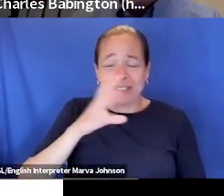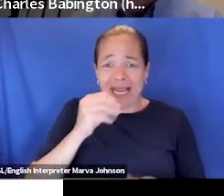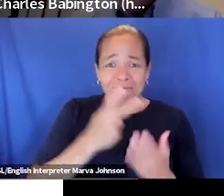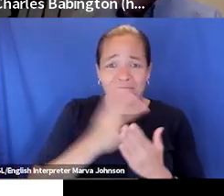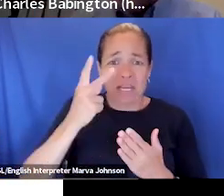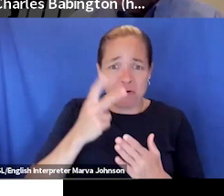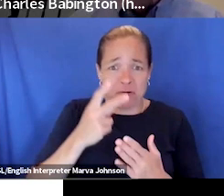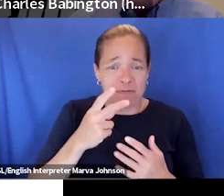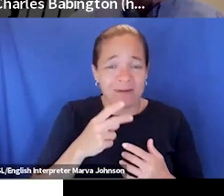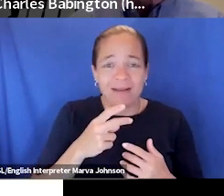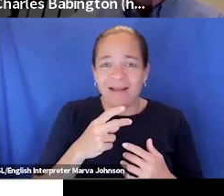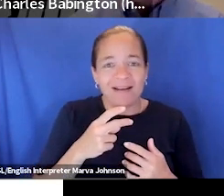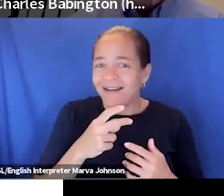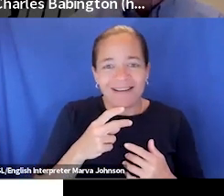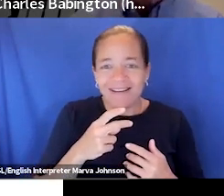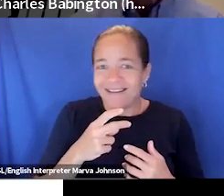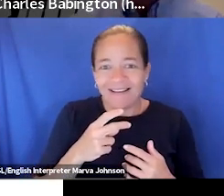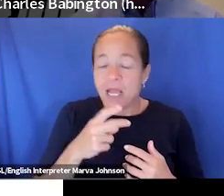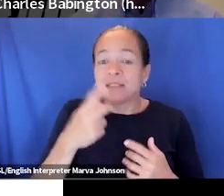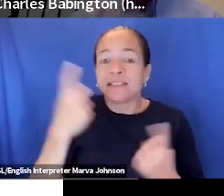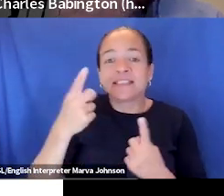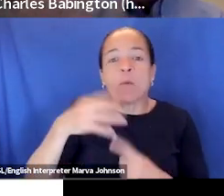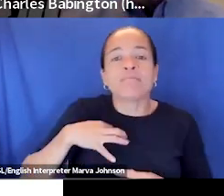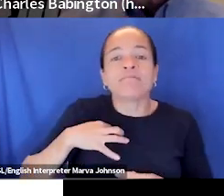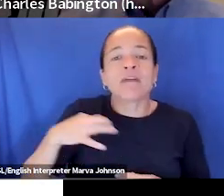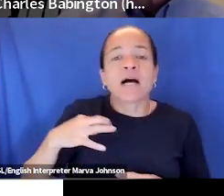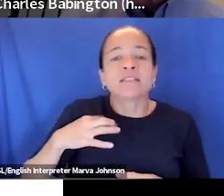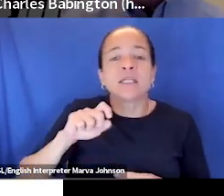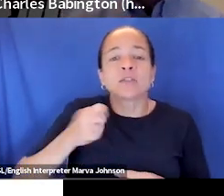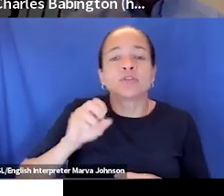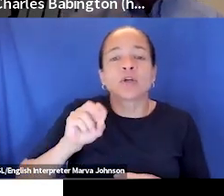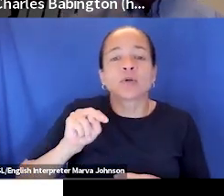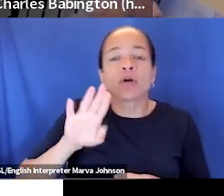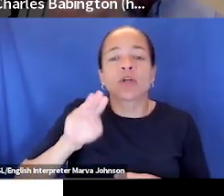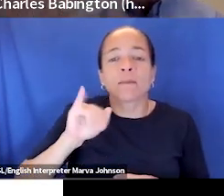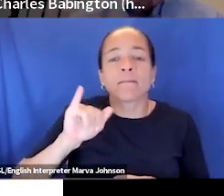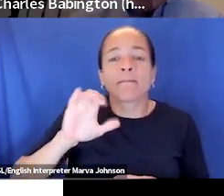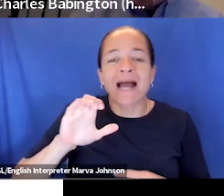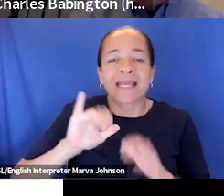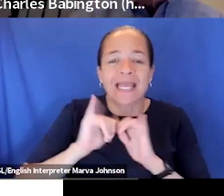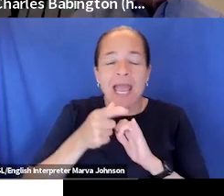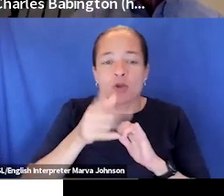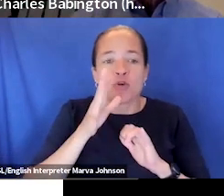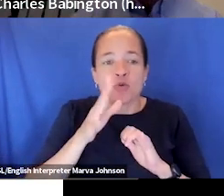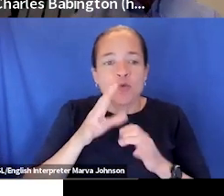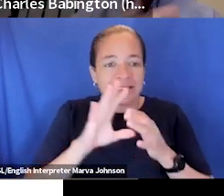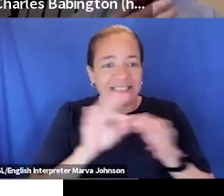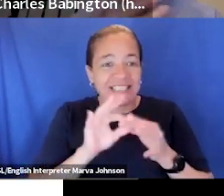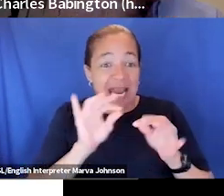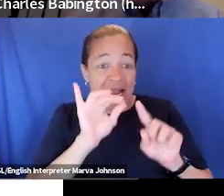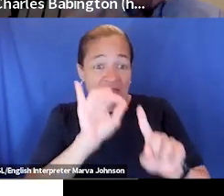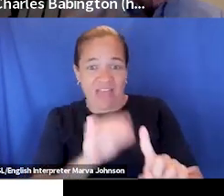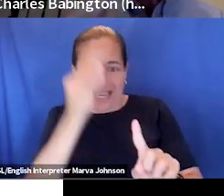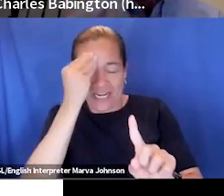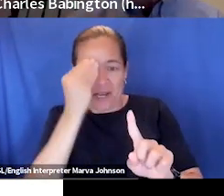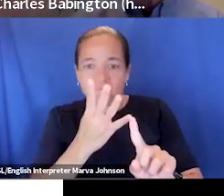to turn on your mic and just tell everybody how you would say that information in